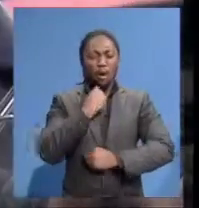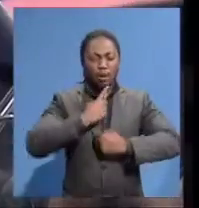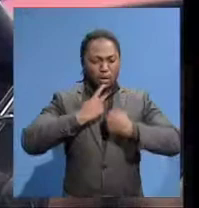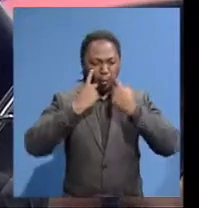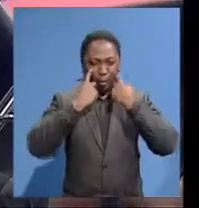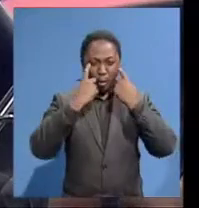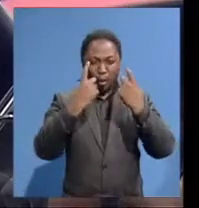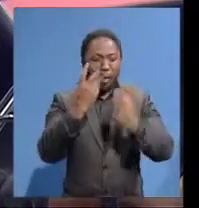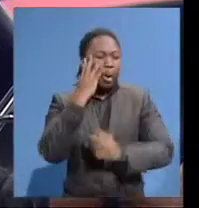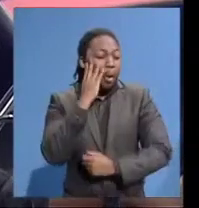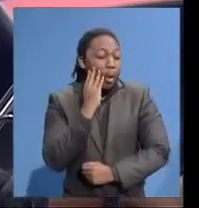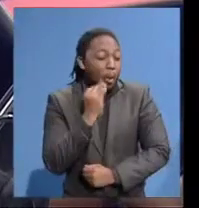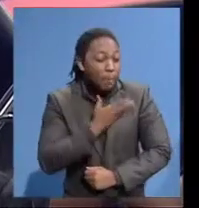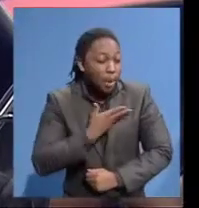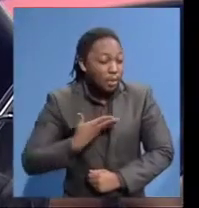kalikomo